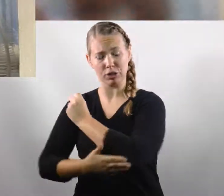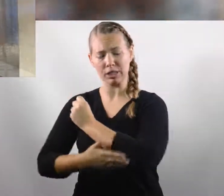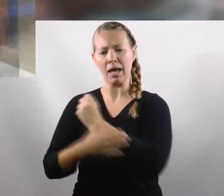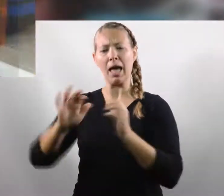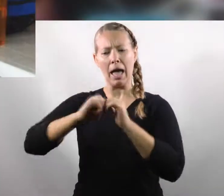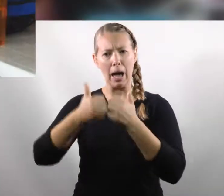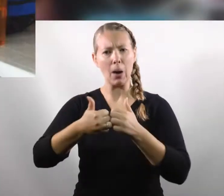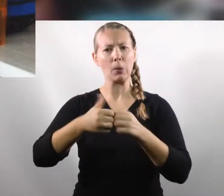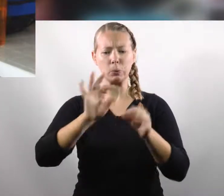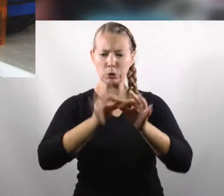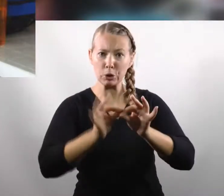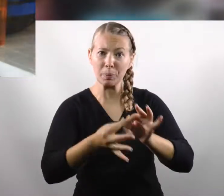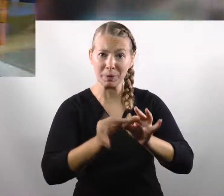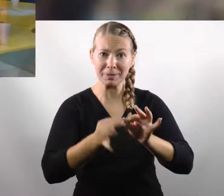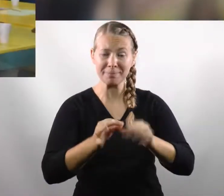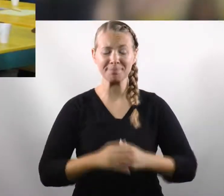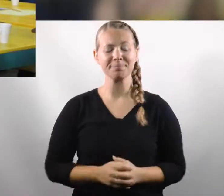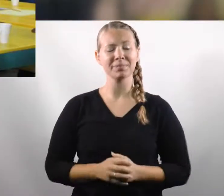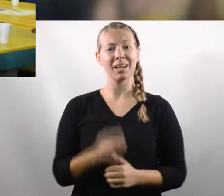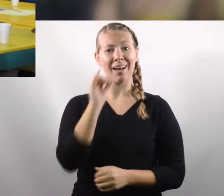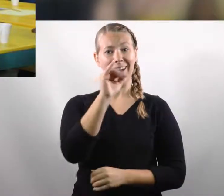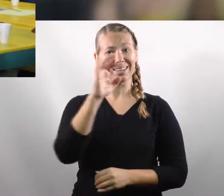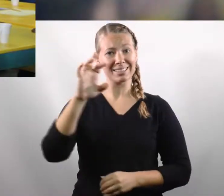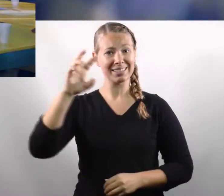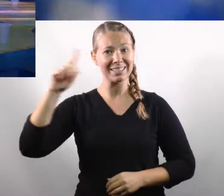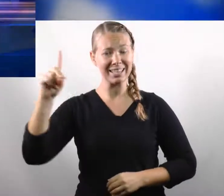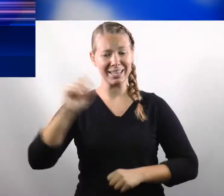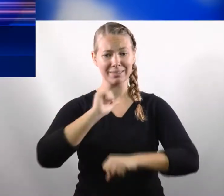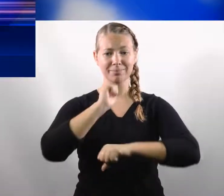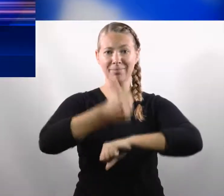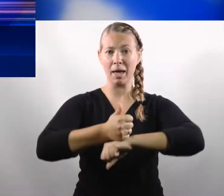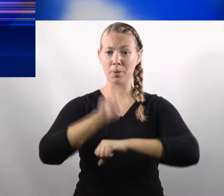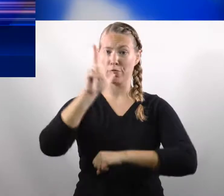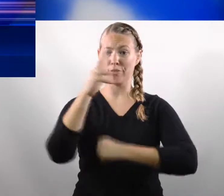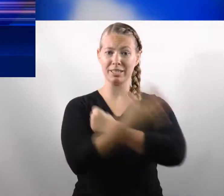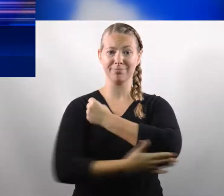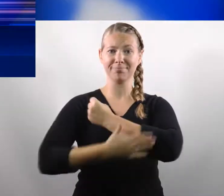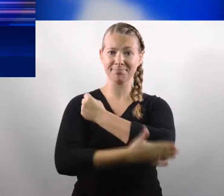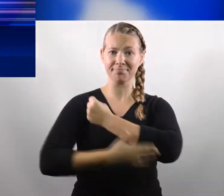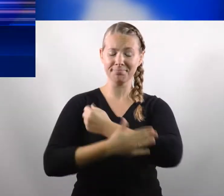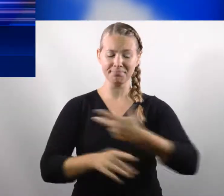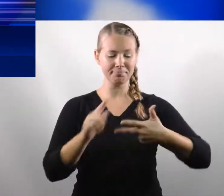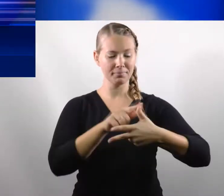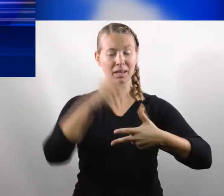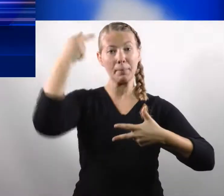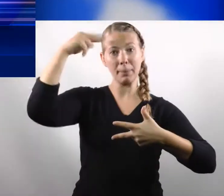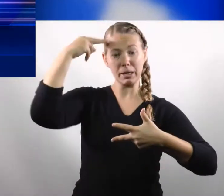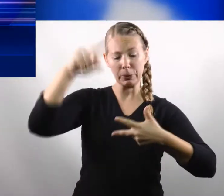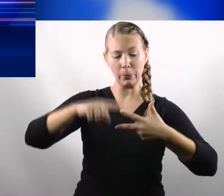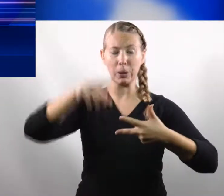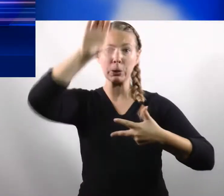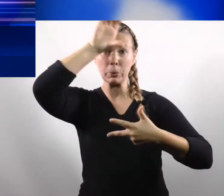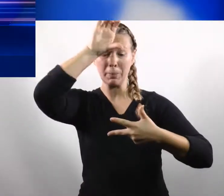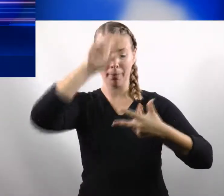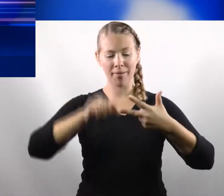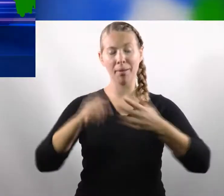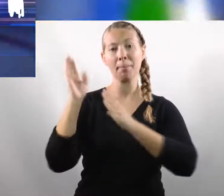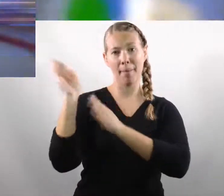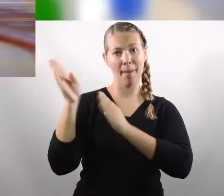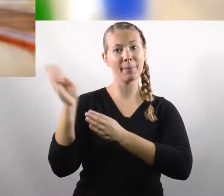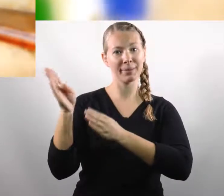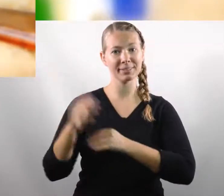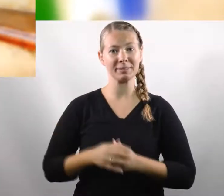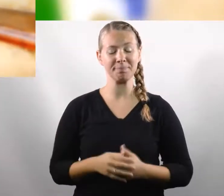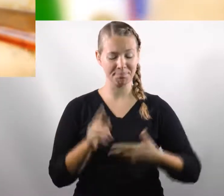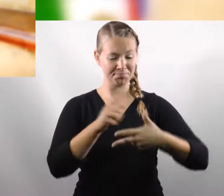gospel. ICCD is currently operating in 3 different locations: Mexico, Cuba, and the Bahamas.